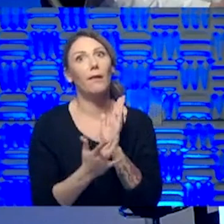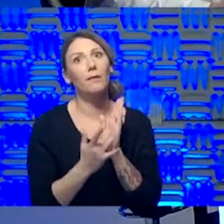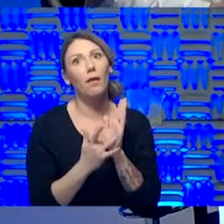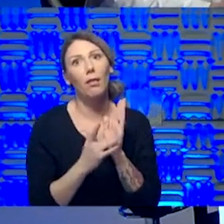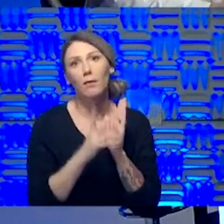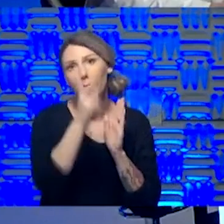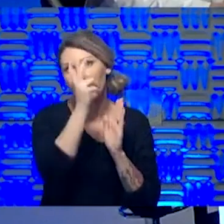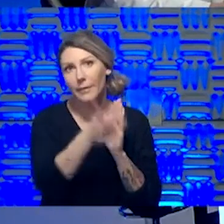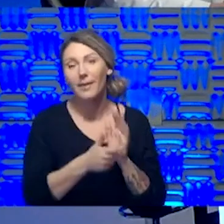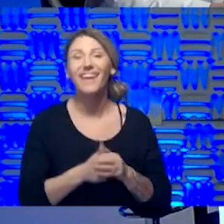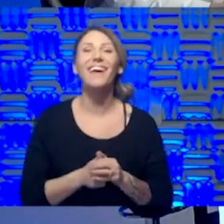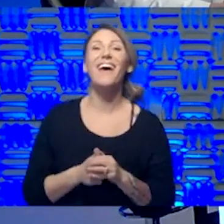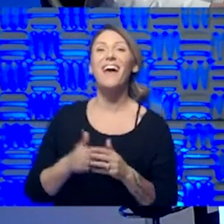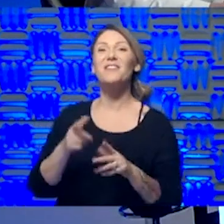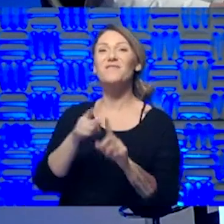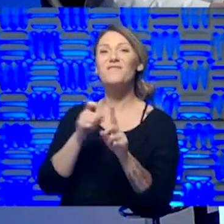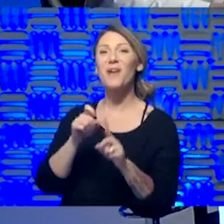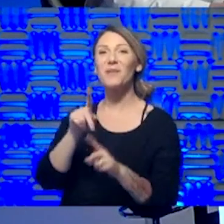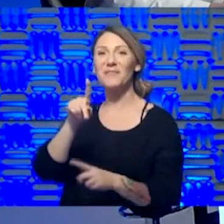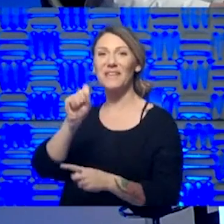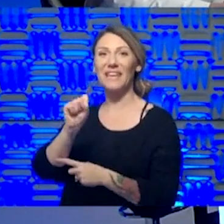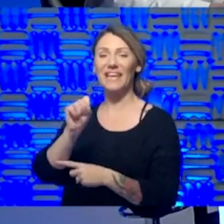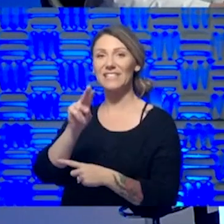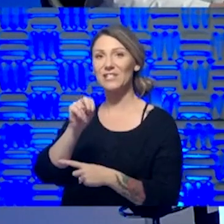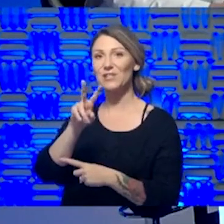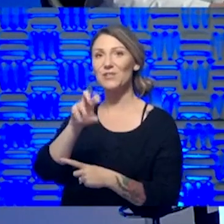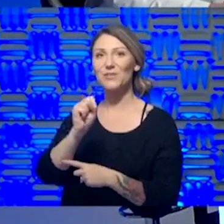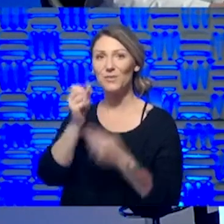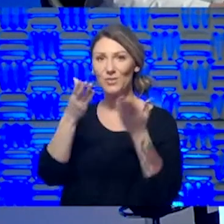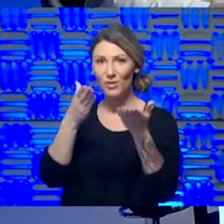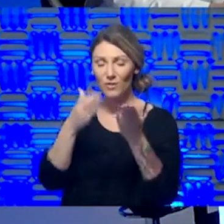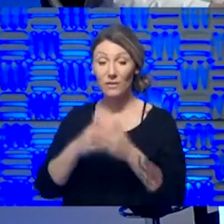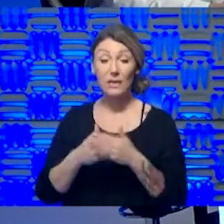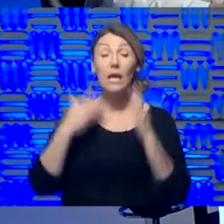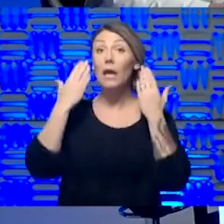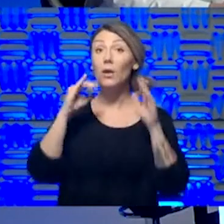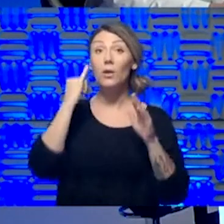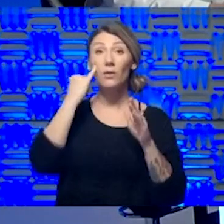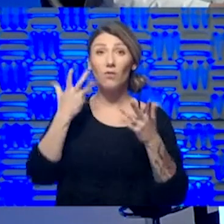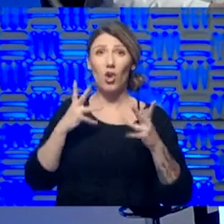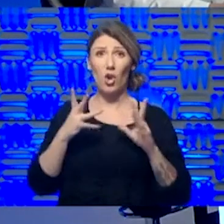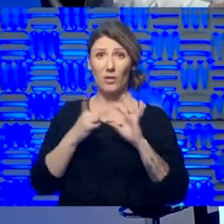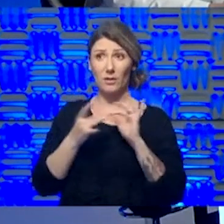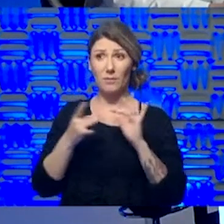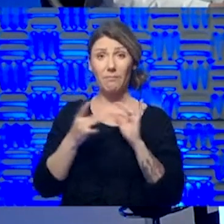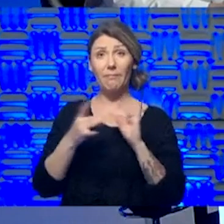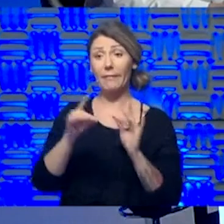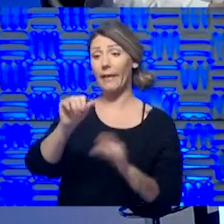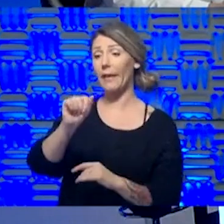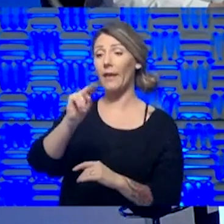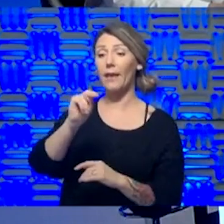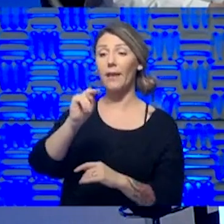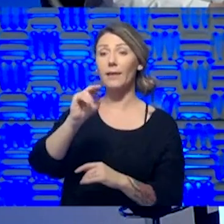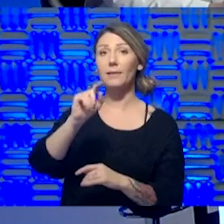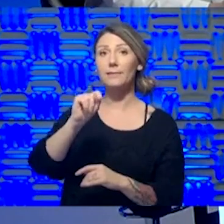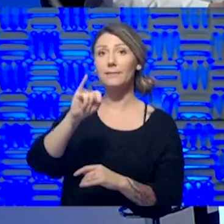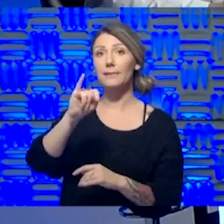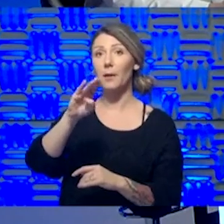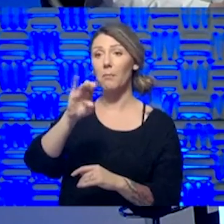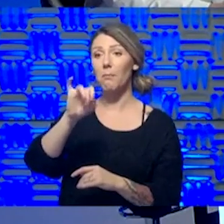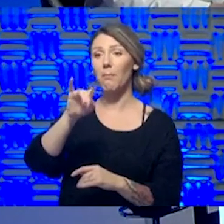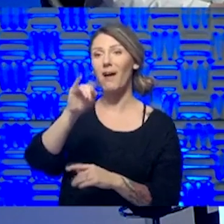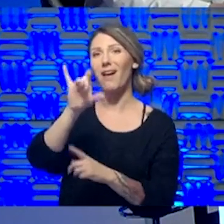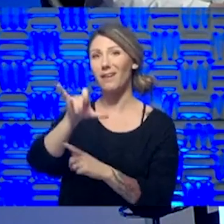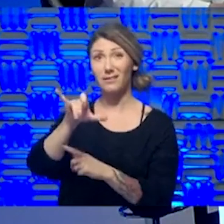From the Kansas News Service, I know, right? So I don't know if you already talked about antibodies today, but I'm curious